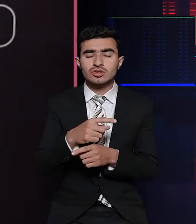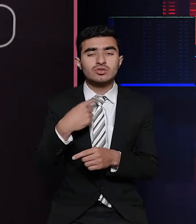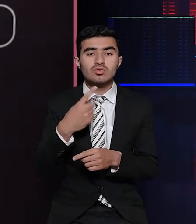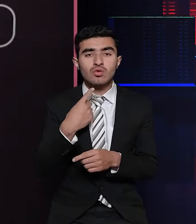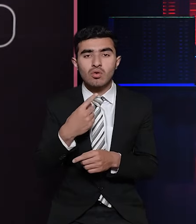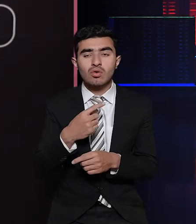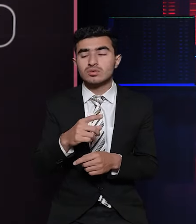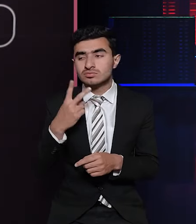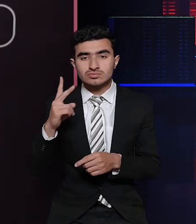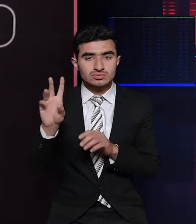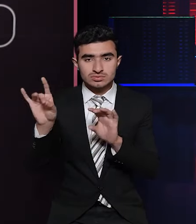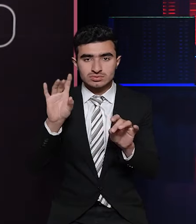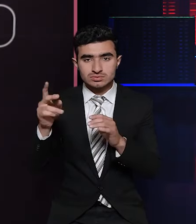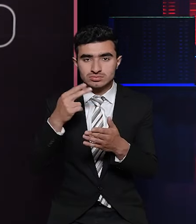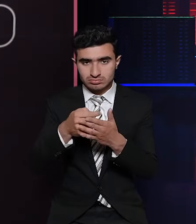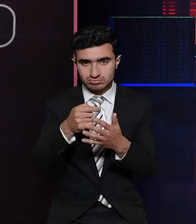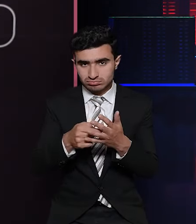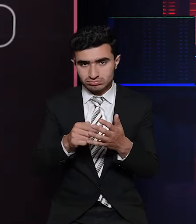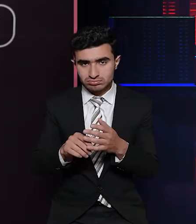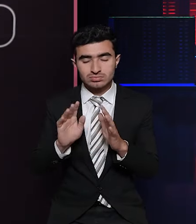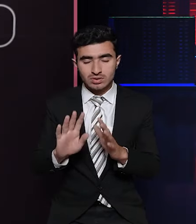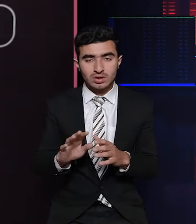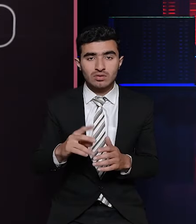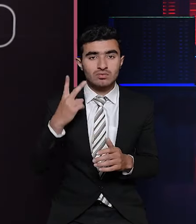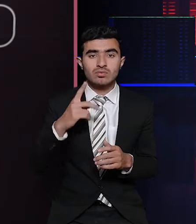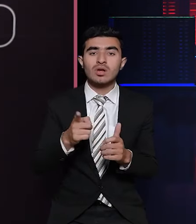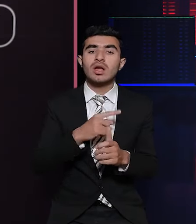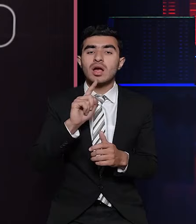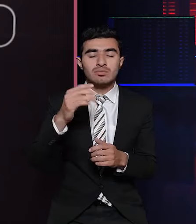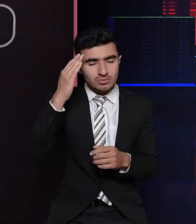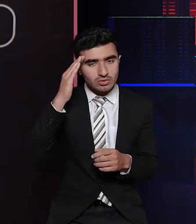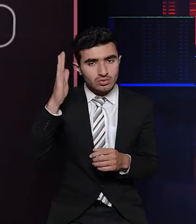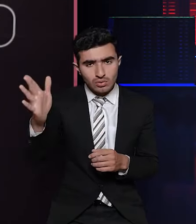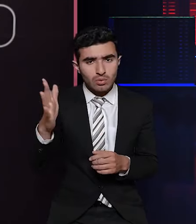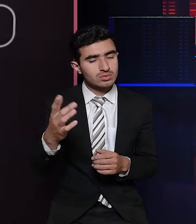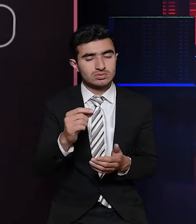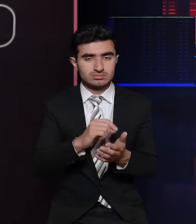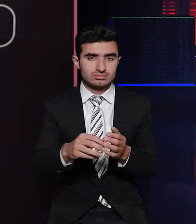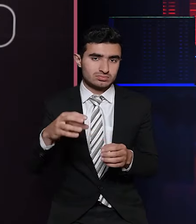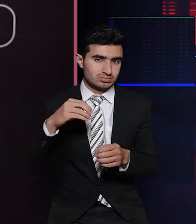on how to bring about your goals that you have in mind.